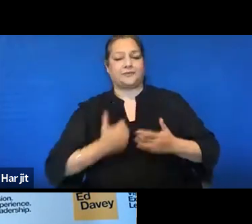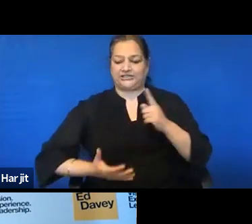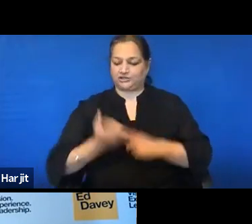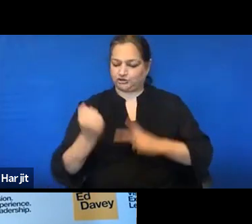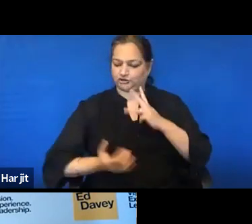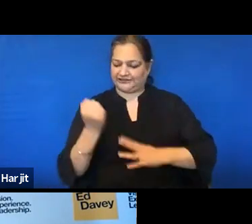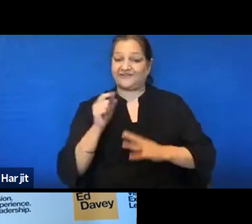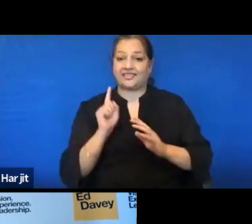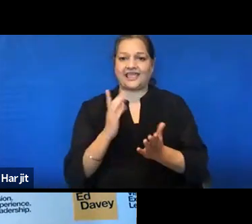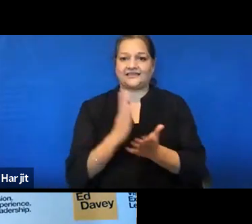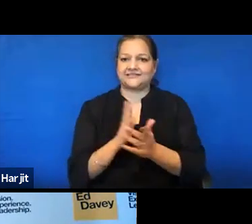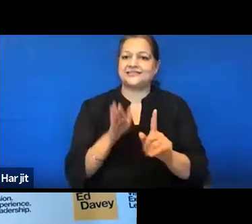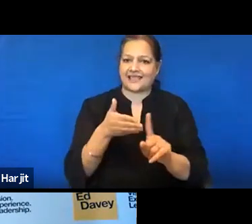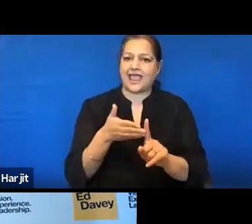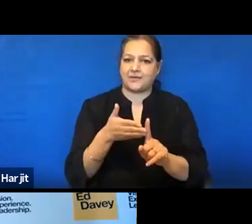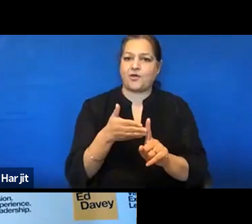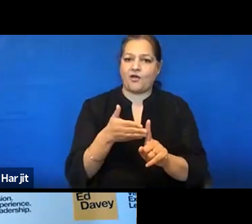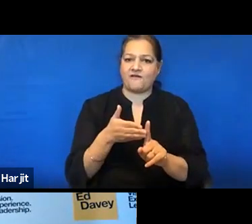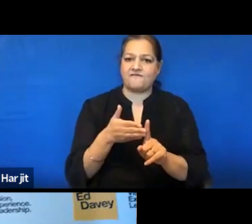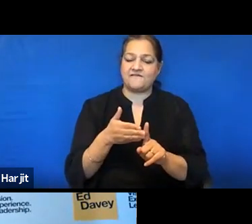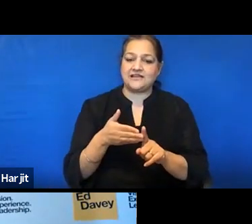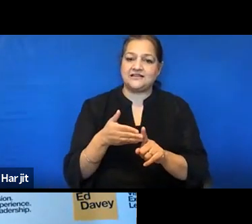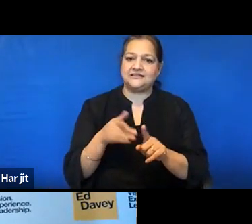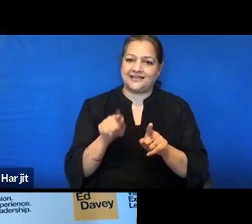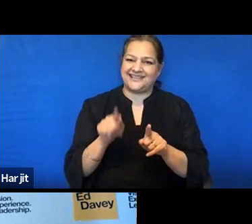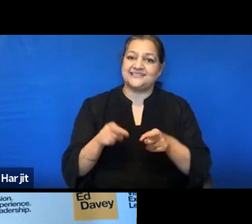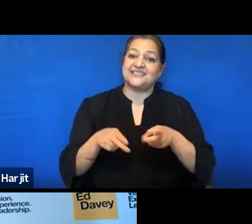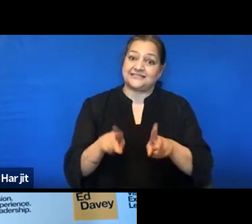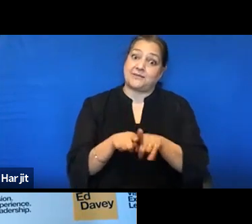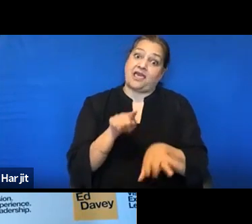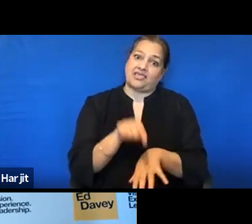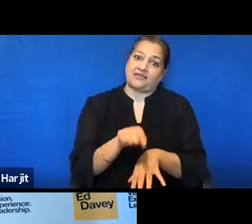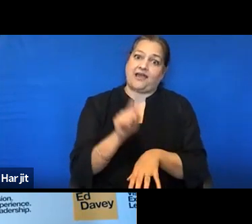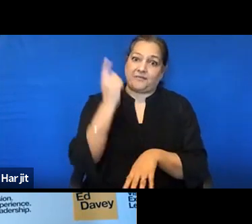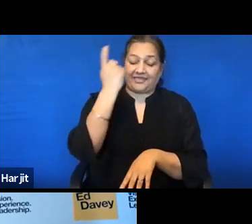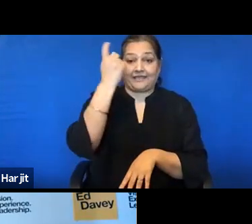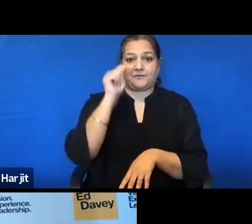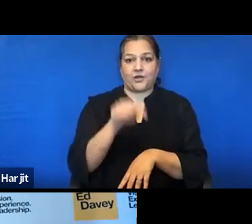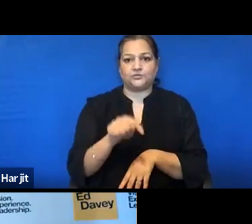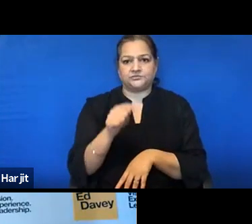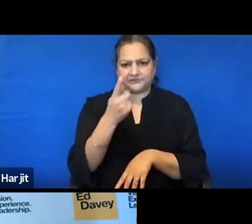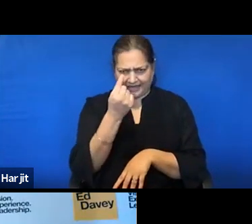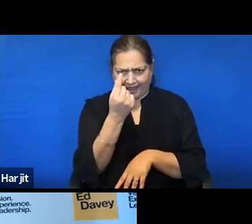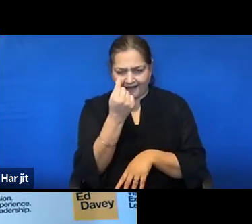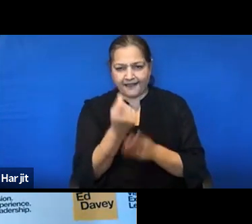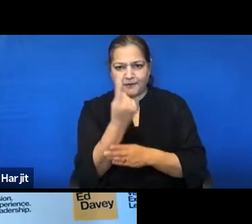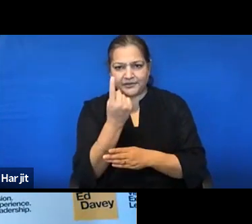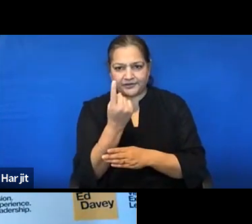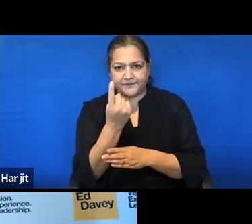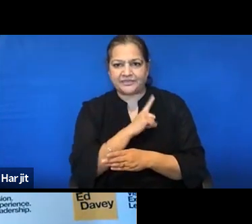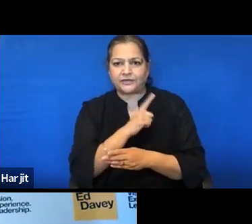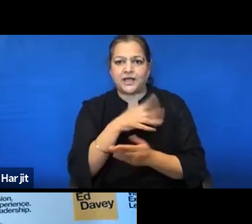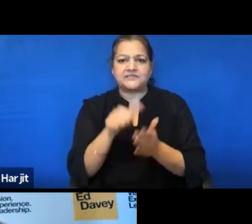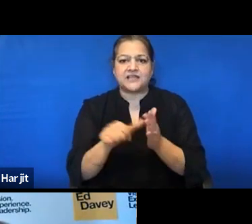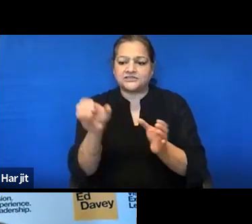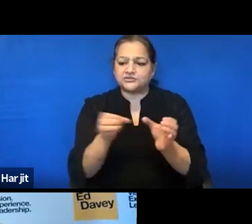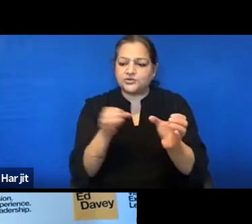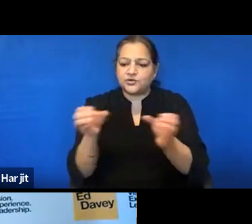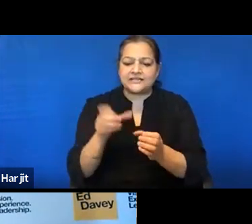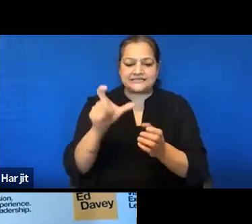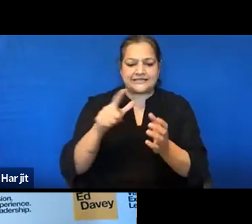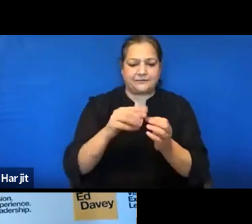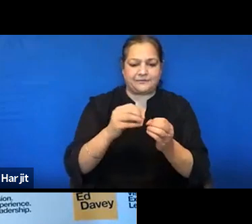are the aims of such a system. And it can exist. And what I'm already starting to do is to draw together people like the CBI,